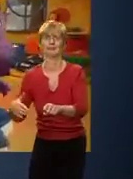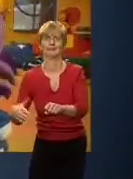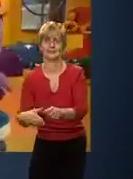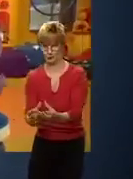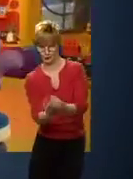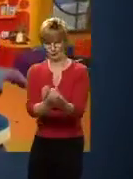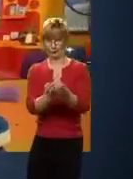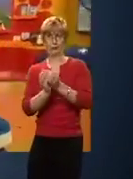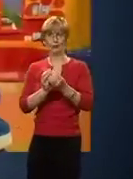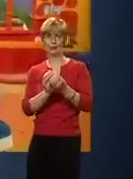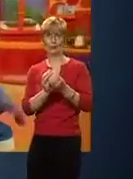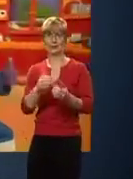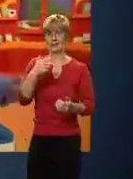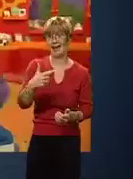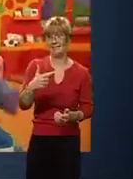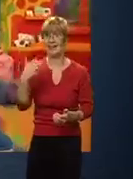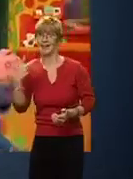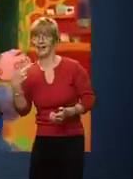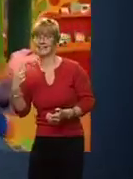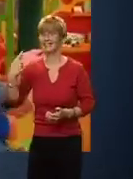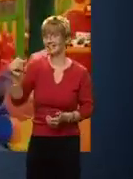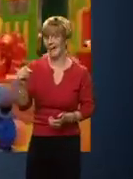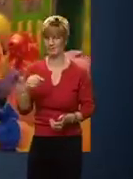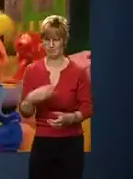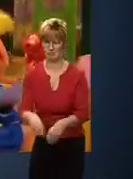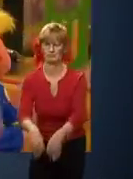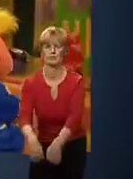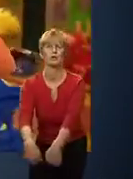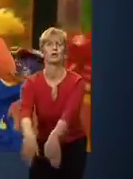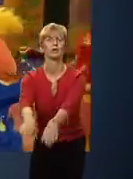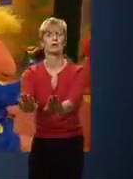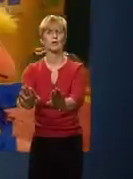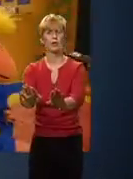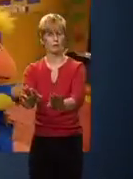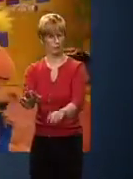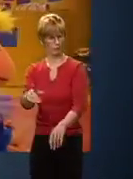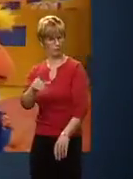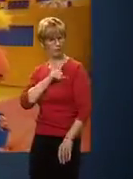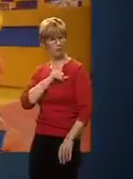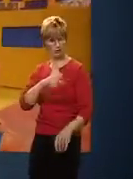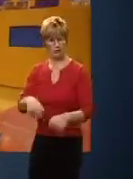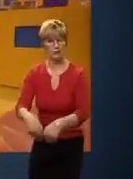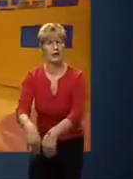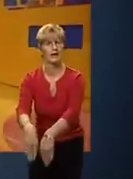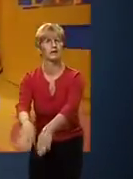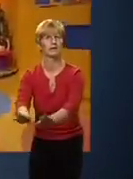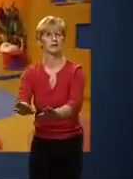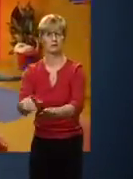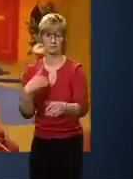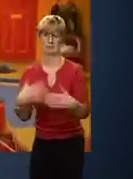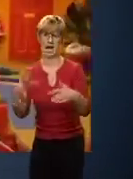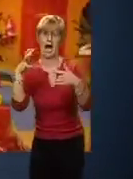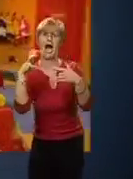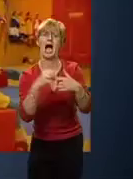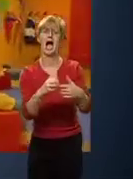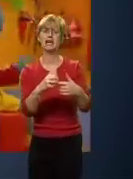Once I caught a fish alive. Six, seven, eight, nine, ten. Then I let it go again. Why did